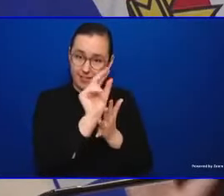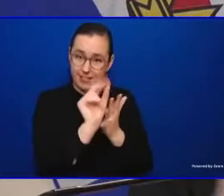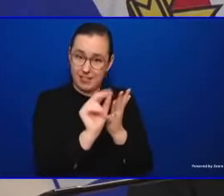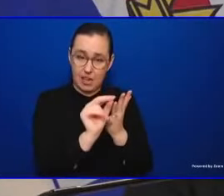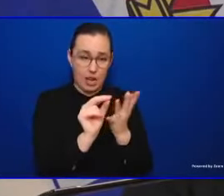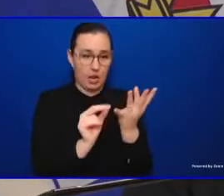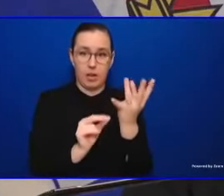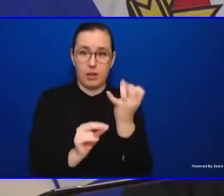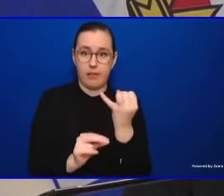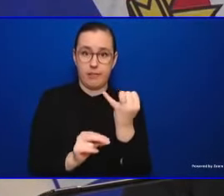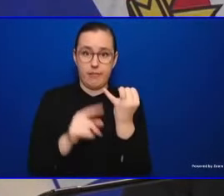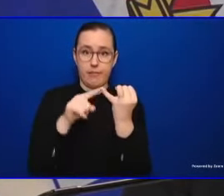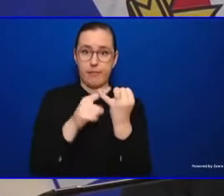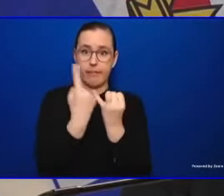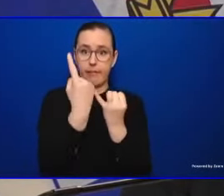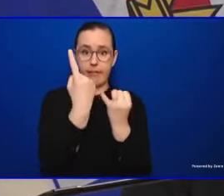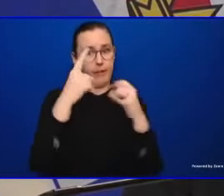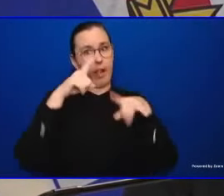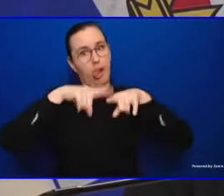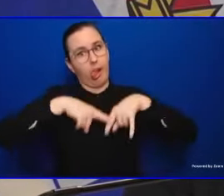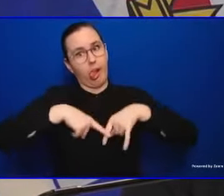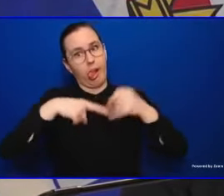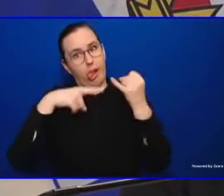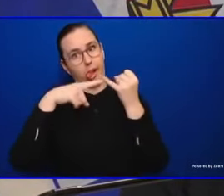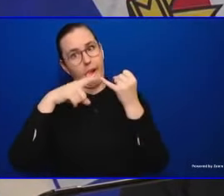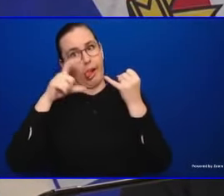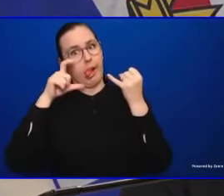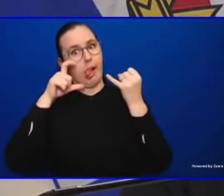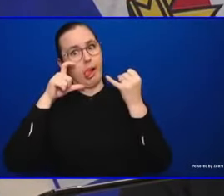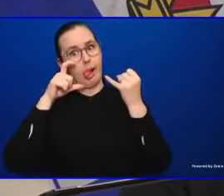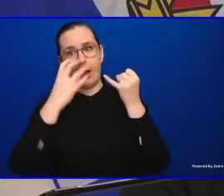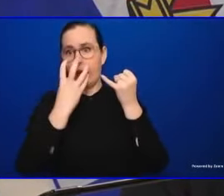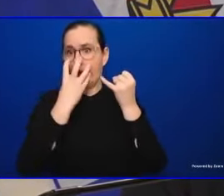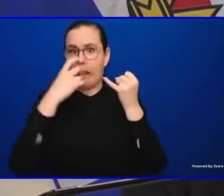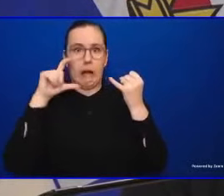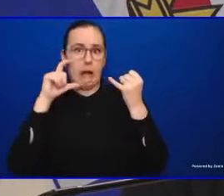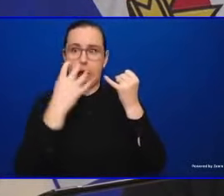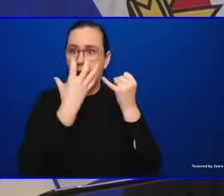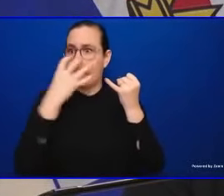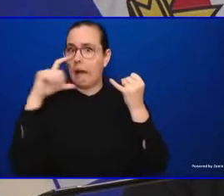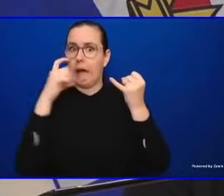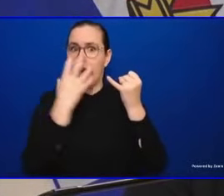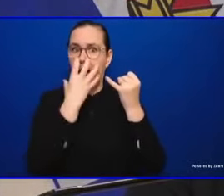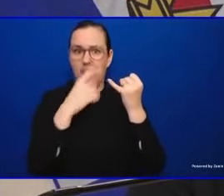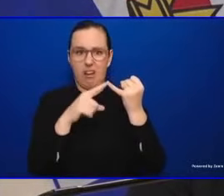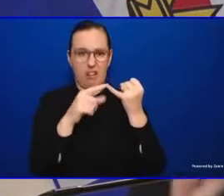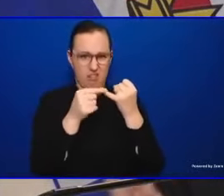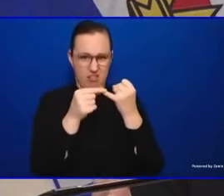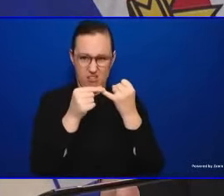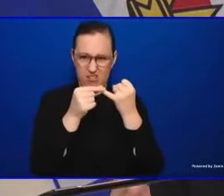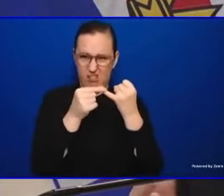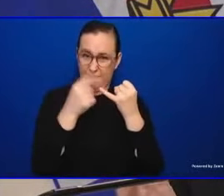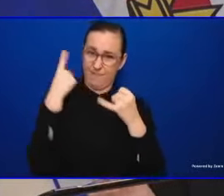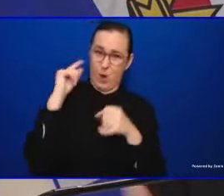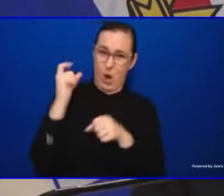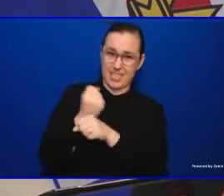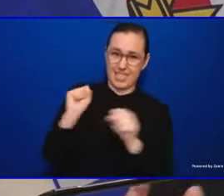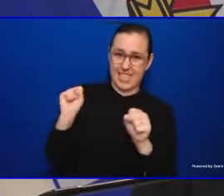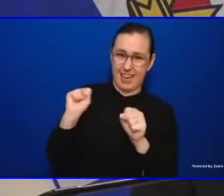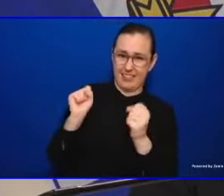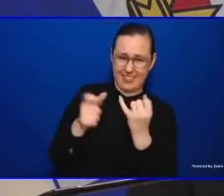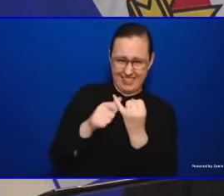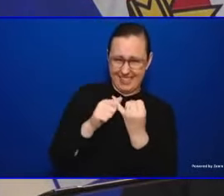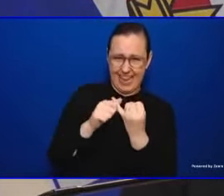of a respirator versus a surgical mask. And in school settings, in public settings, outside